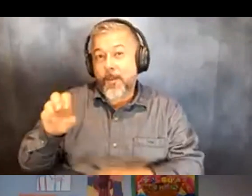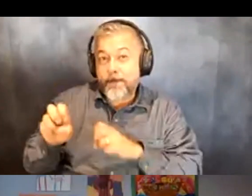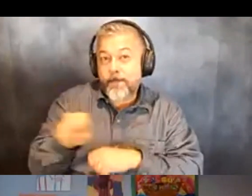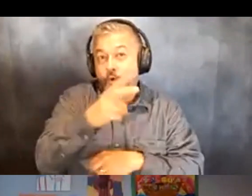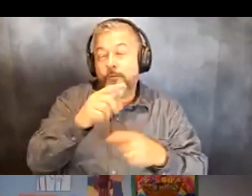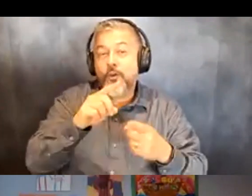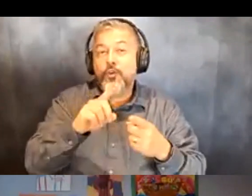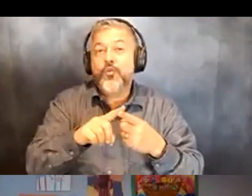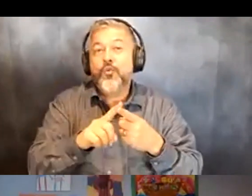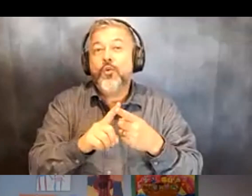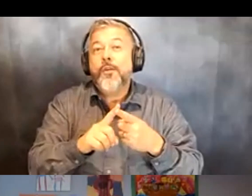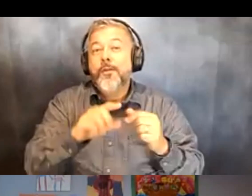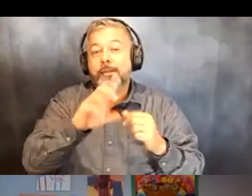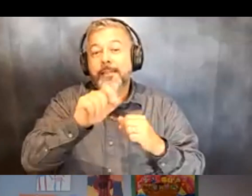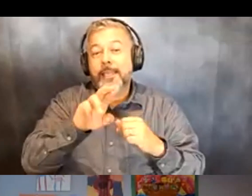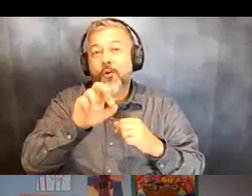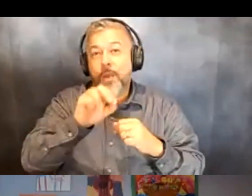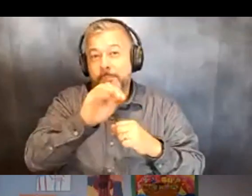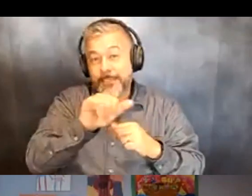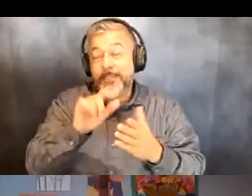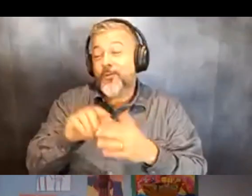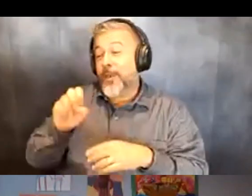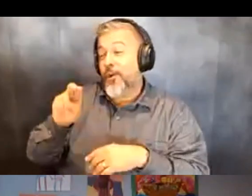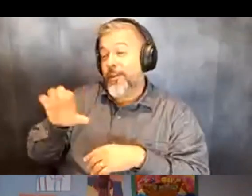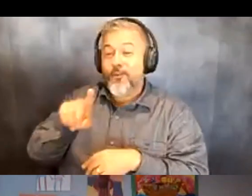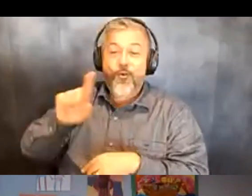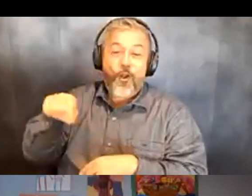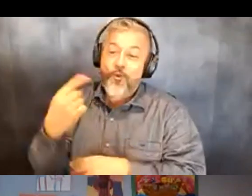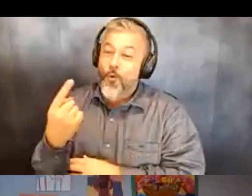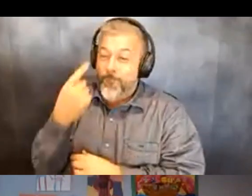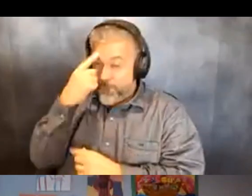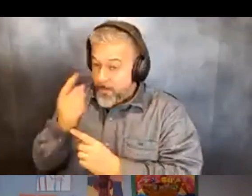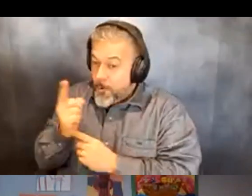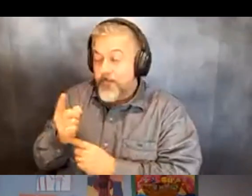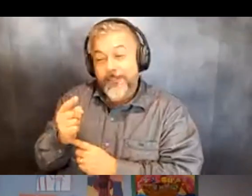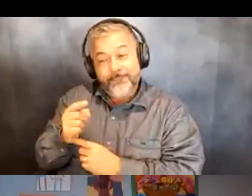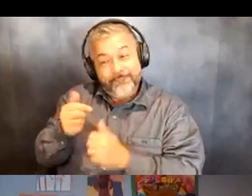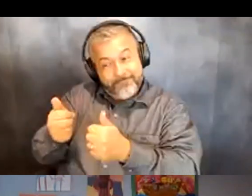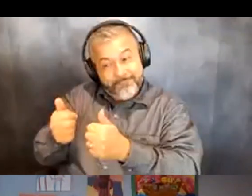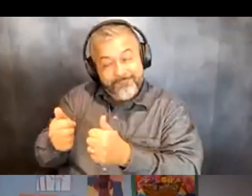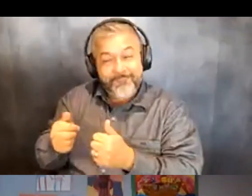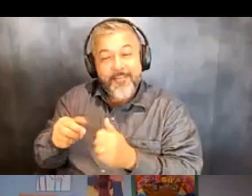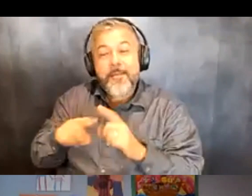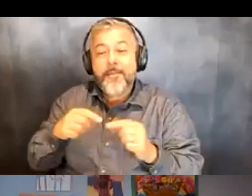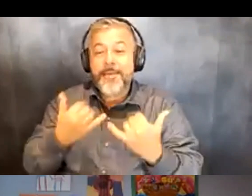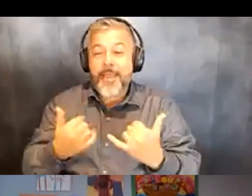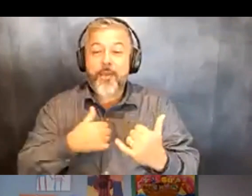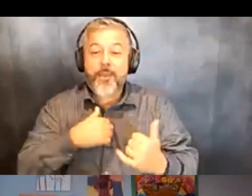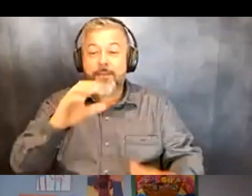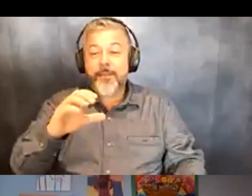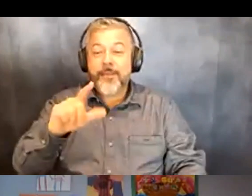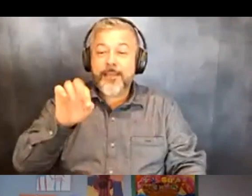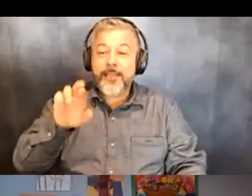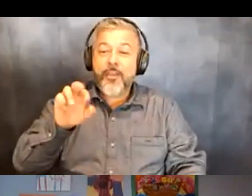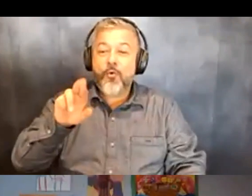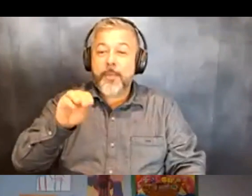Eric, you're on your own, I think, for at least a moment. But we have Claire Ramsey now at Social